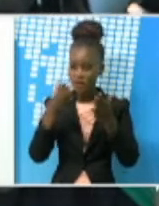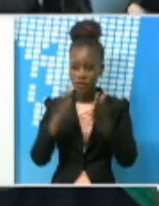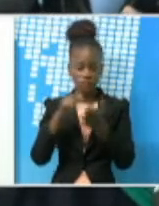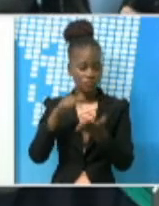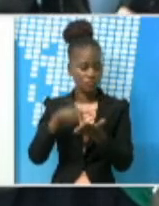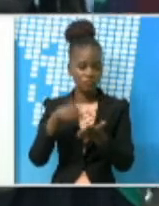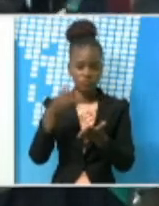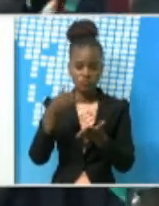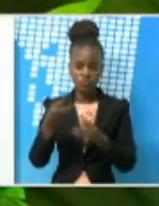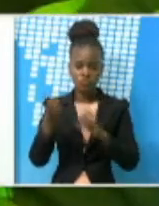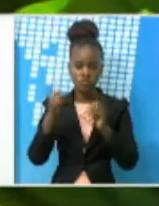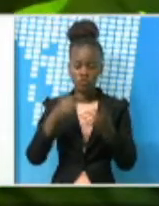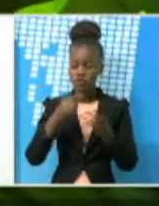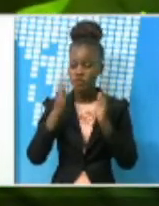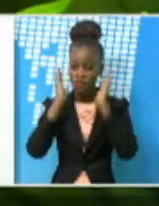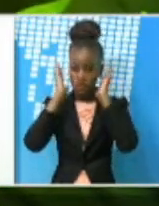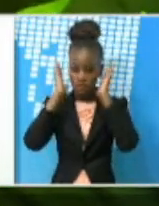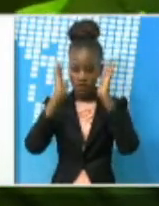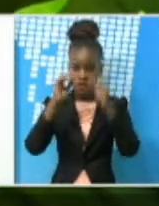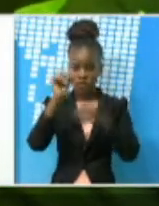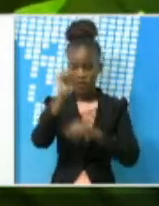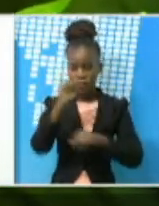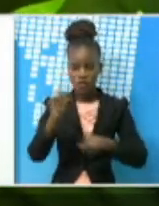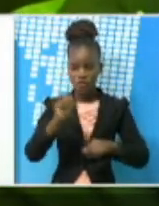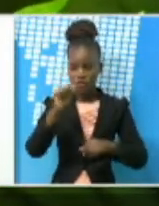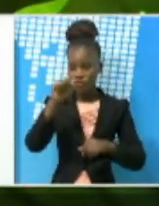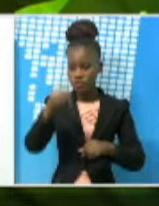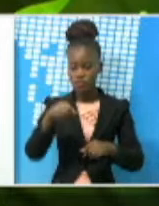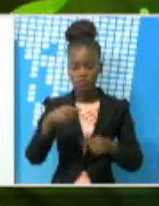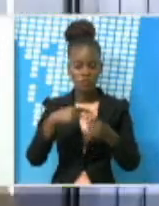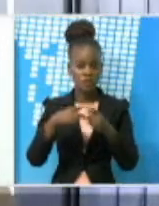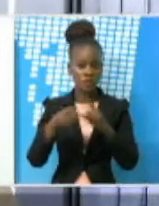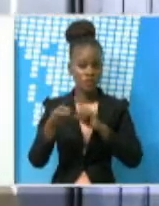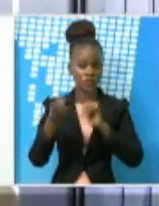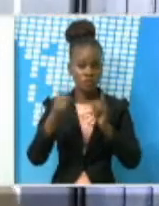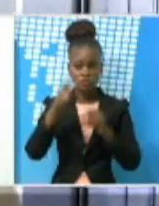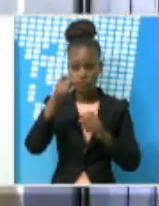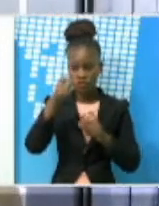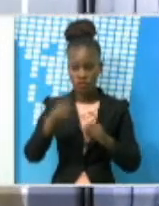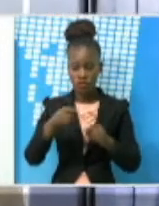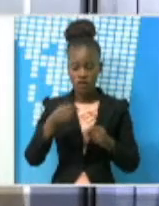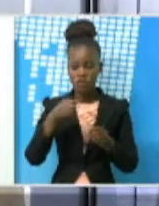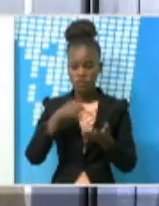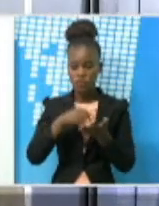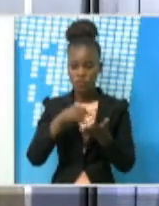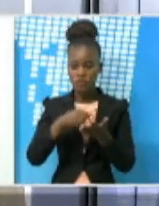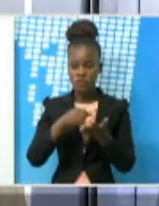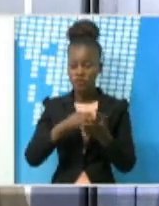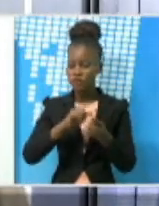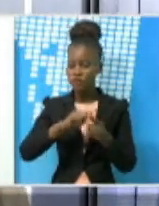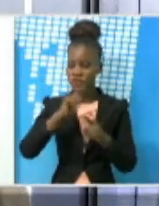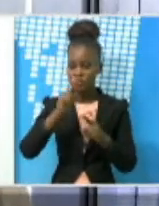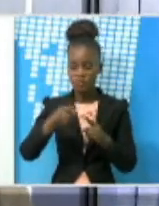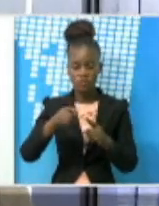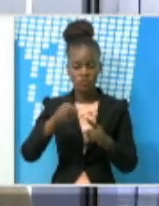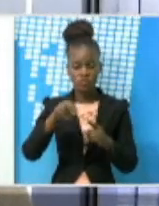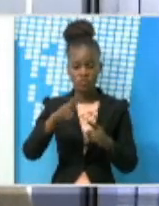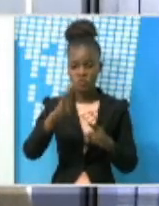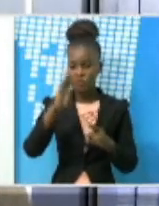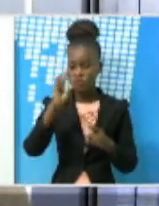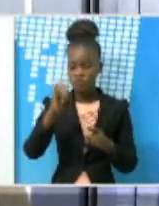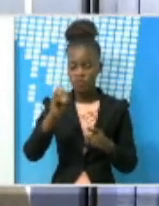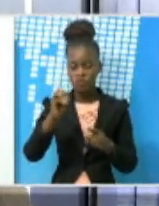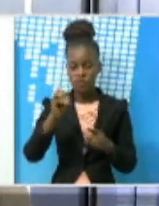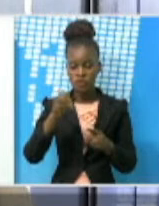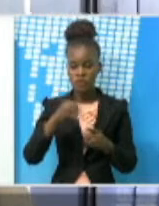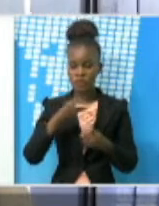this program so that it can benefit the grassroots person. It is Kampala-based. UDB is Kampala-based. but most